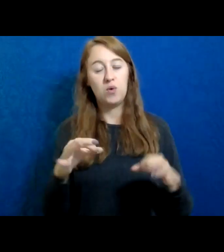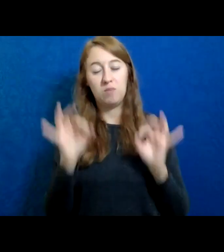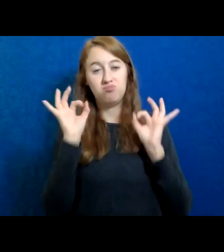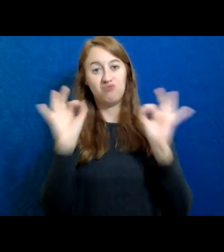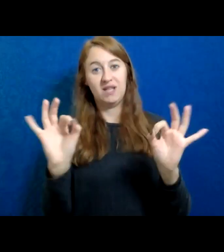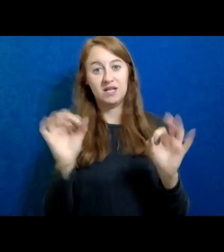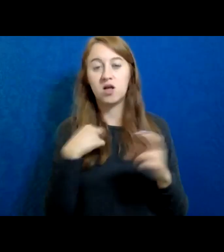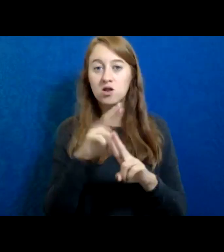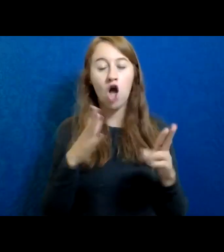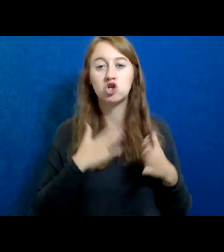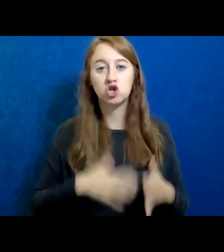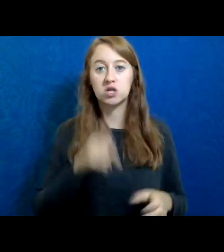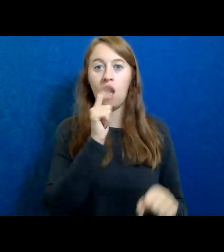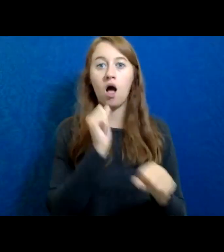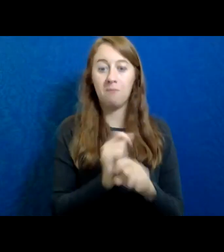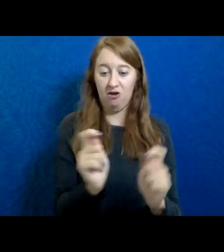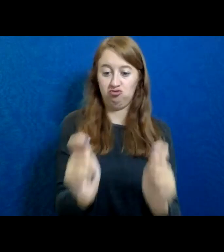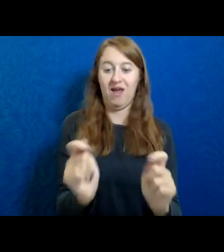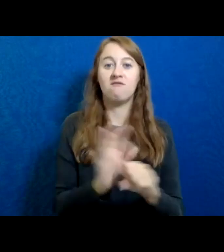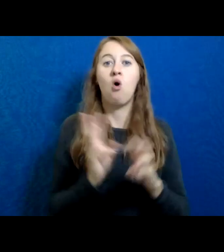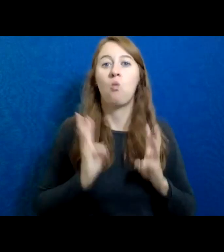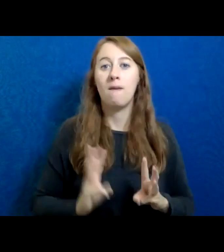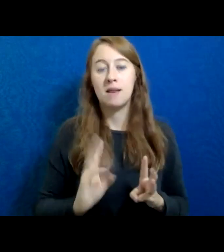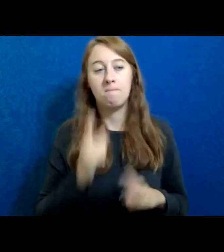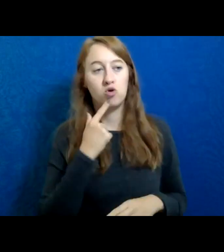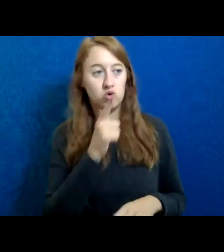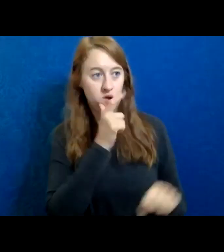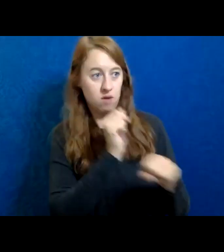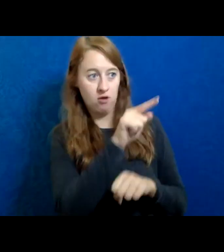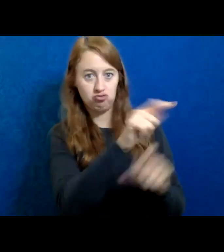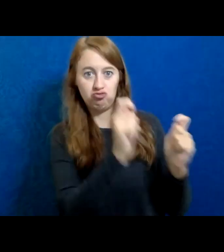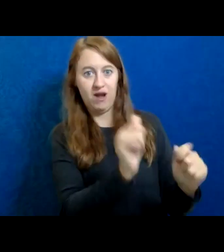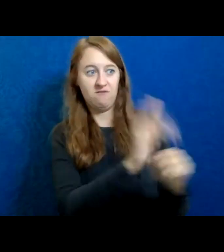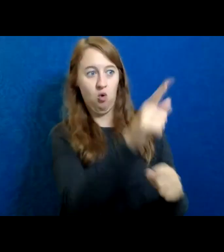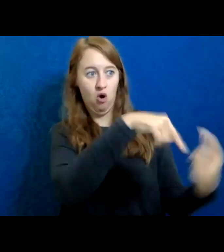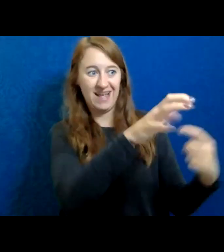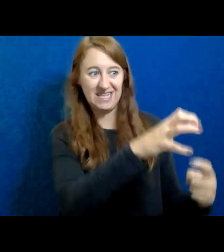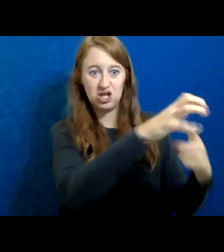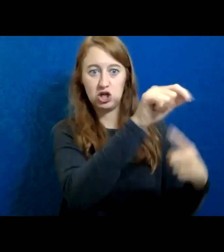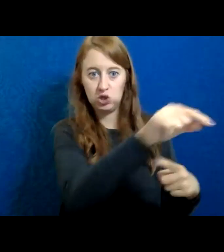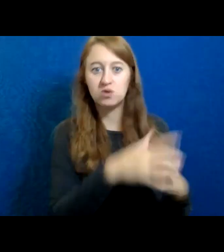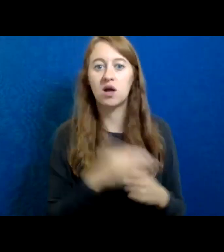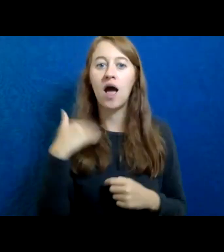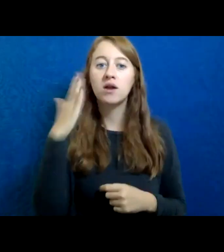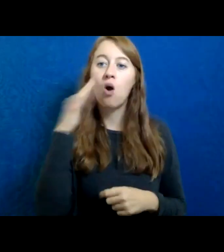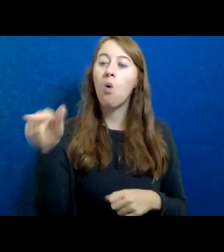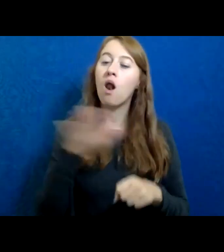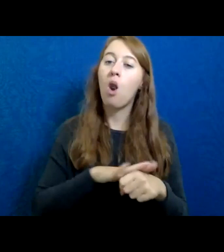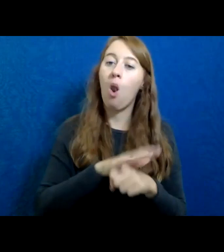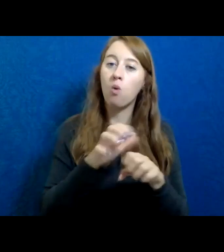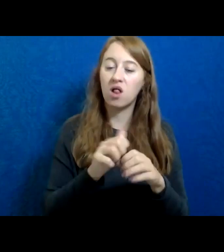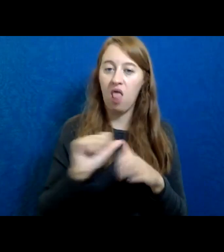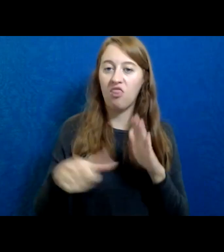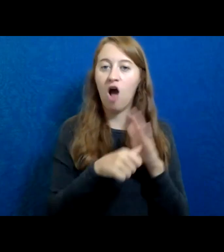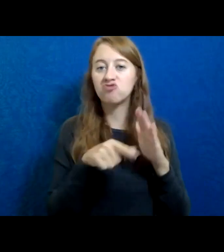you're actually looking at the institutions that they're going into. I suppose similarly, the toolkit that we developed for local authorities, like, it similarly